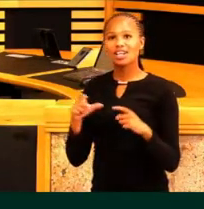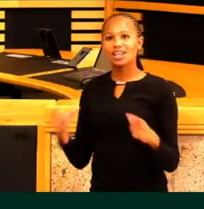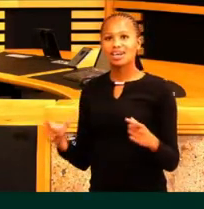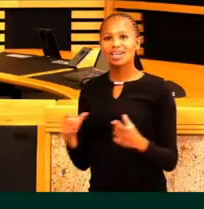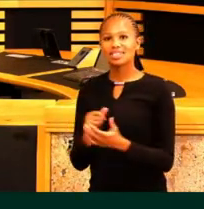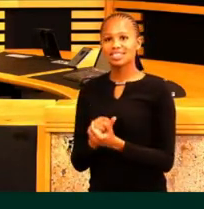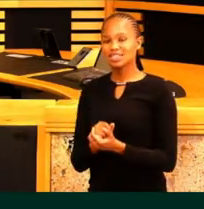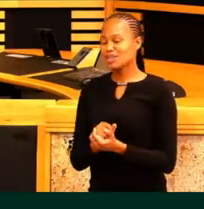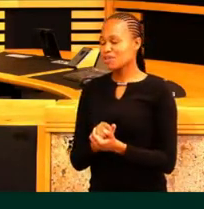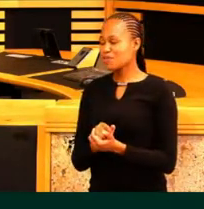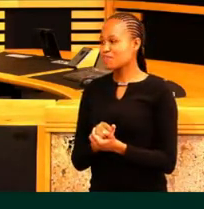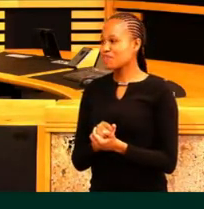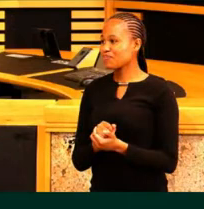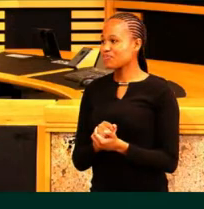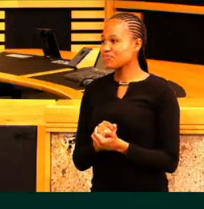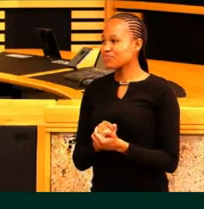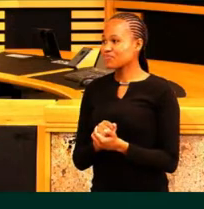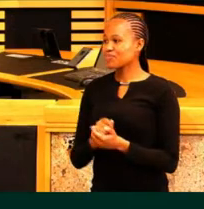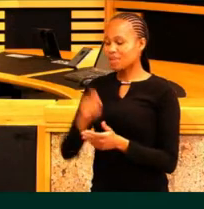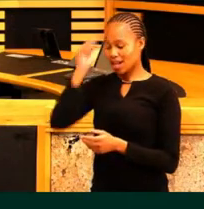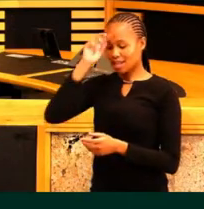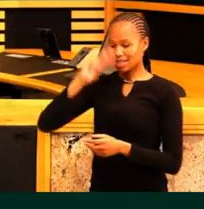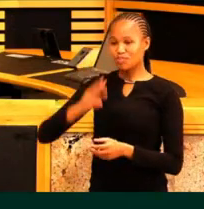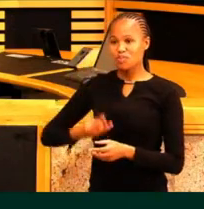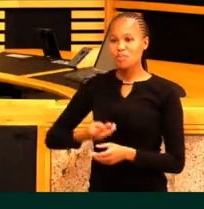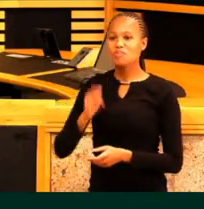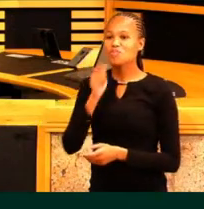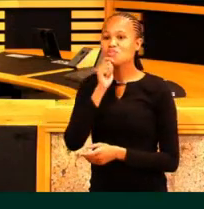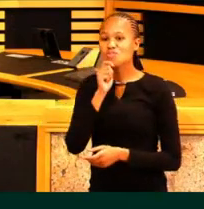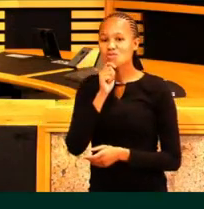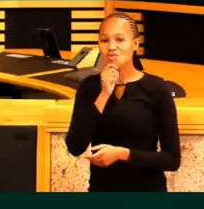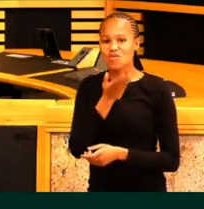ladies and gentlemen good morning